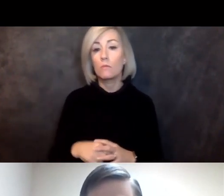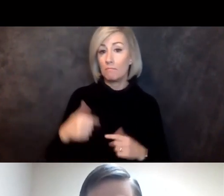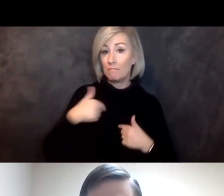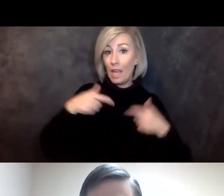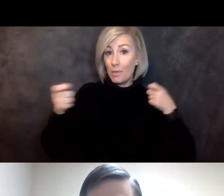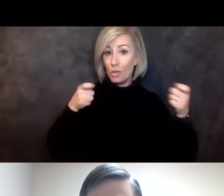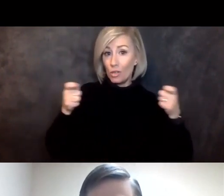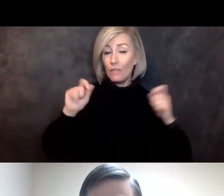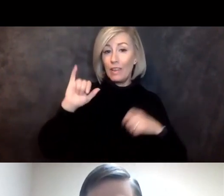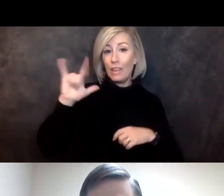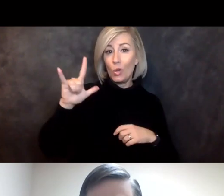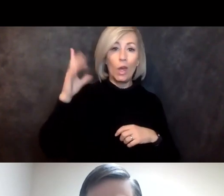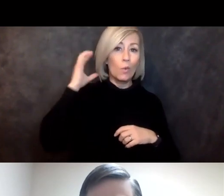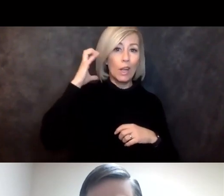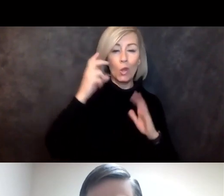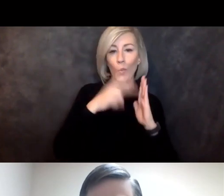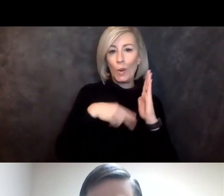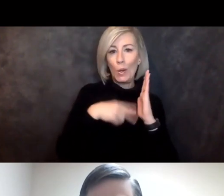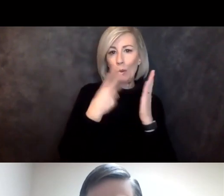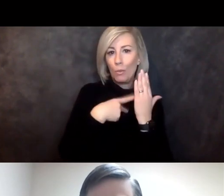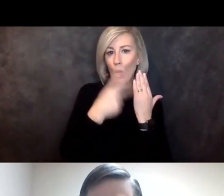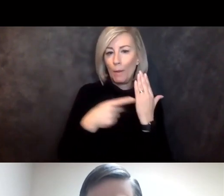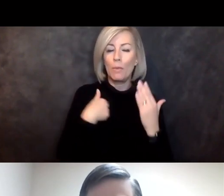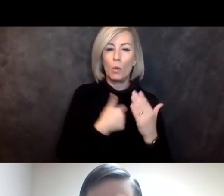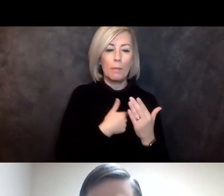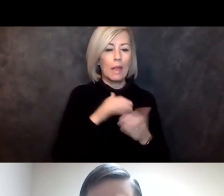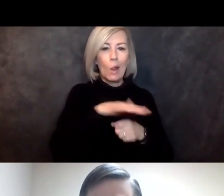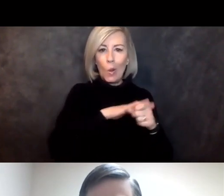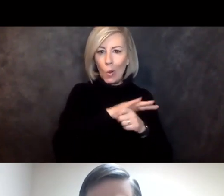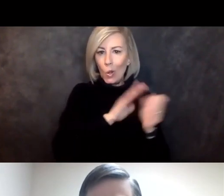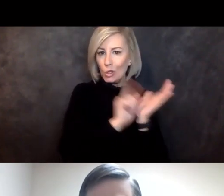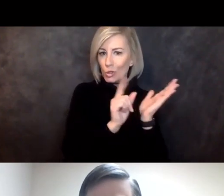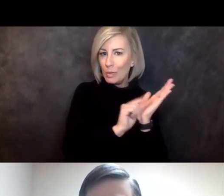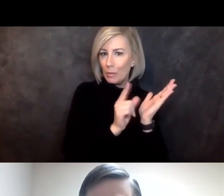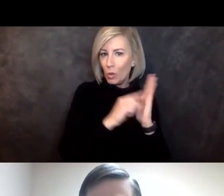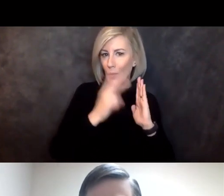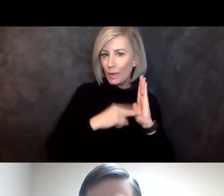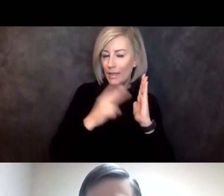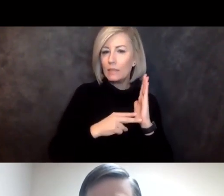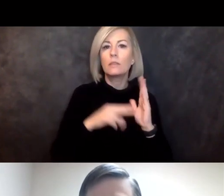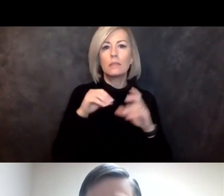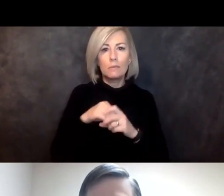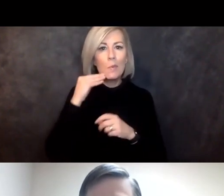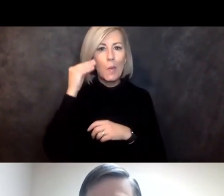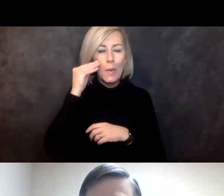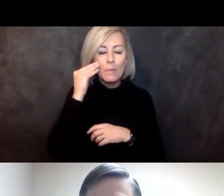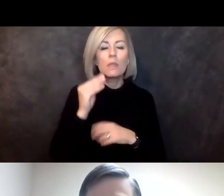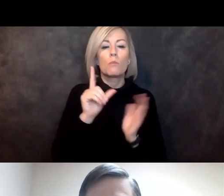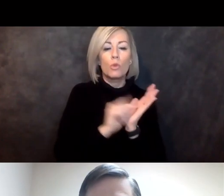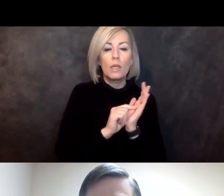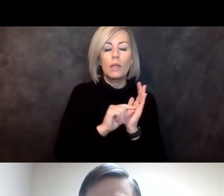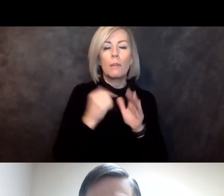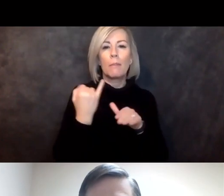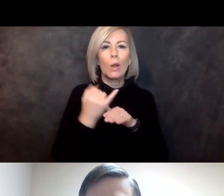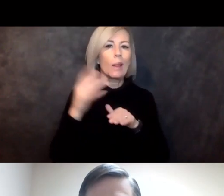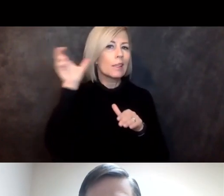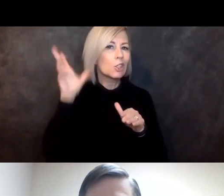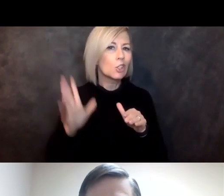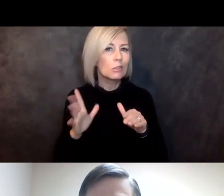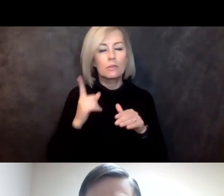Illinois Radio Reader Program. We've been bringing local newspaper readings into the homes of imprint-impaired listeners for over 43 years.